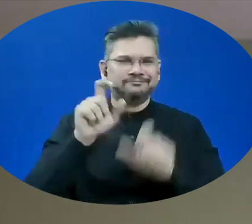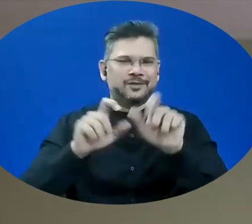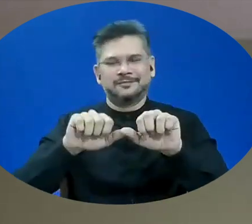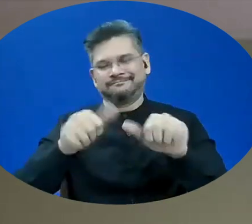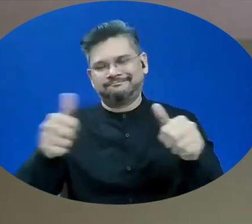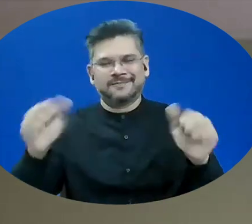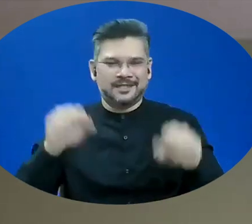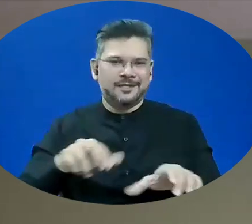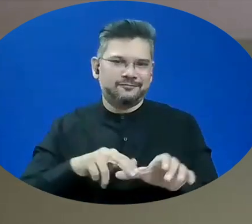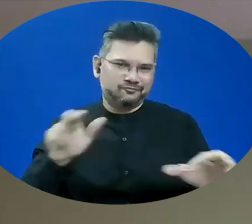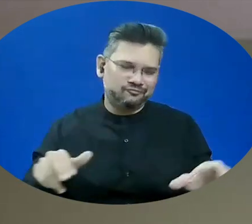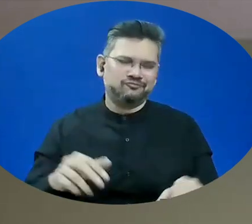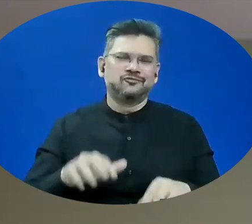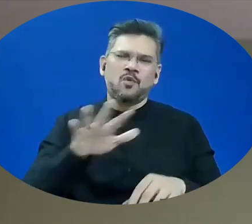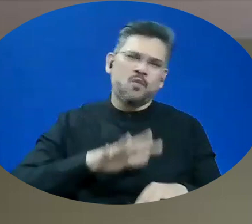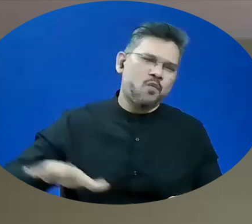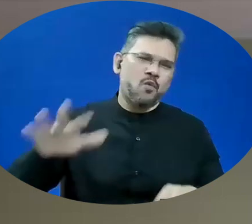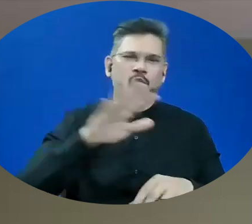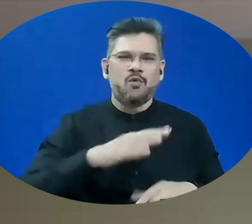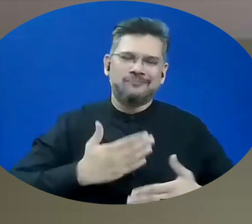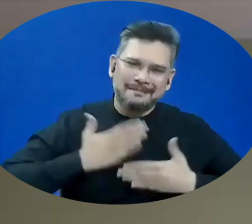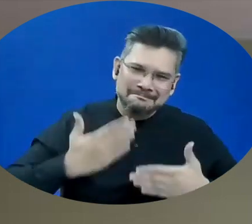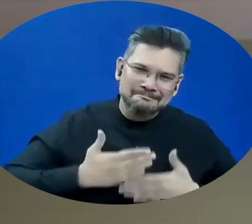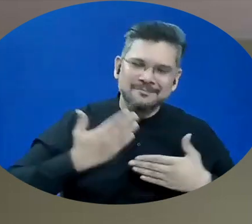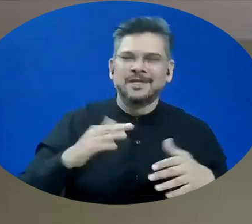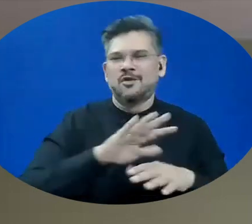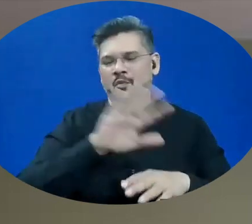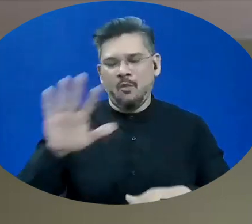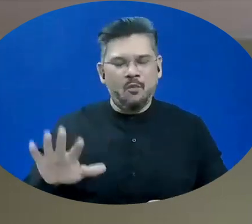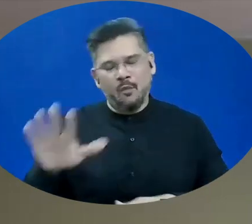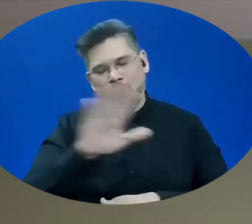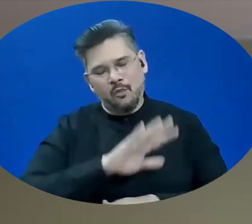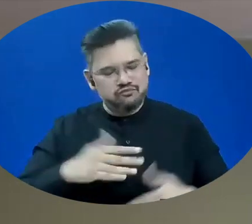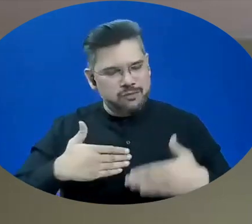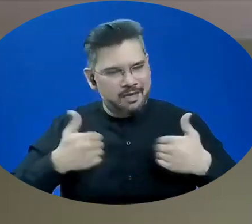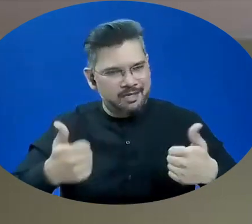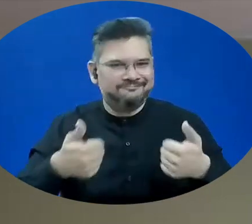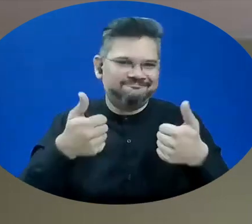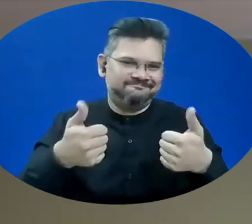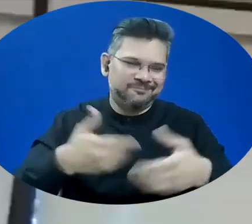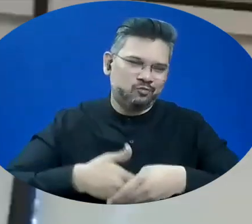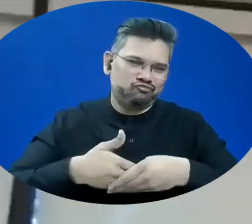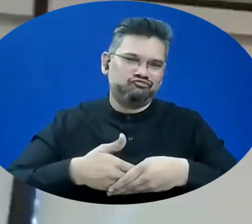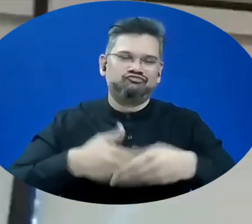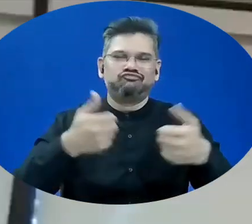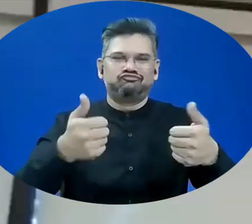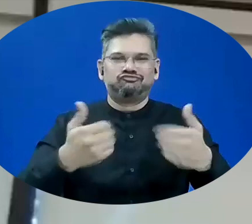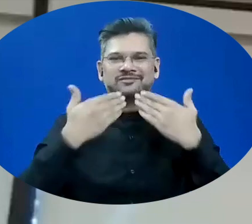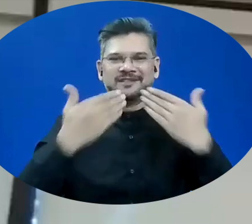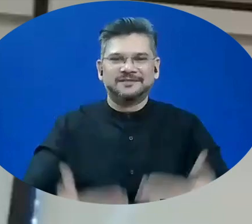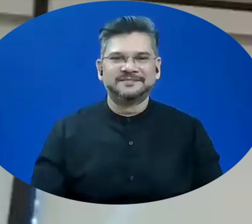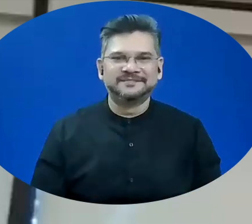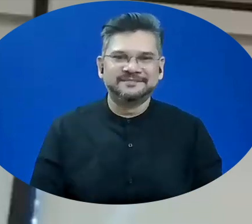happiness, and even moments of contentment, if that's where you're at this moment. And thank you. Okay. There will